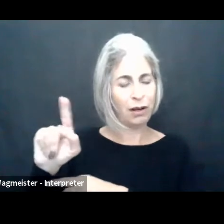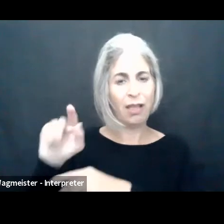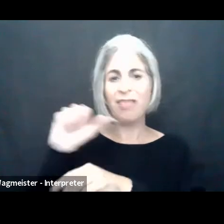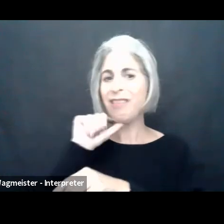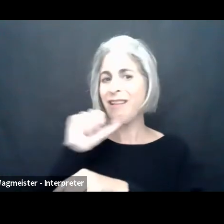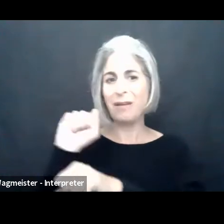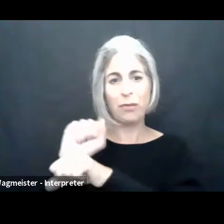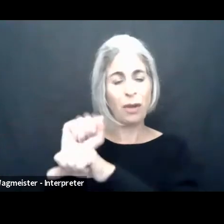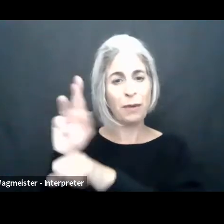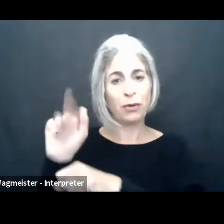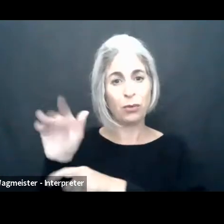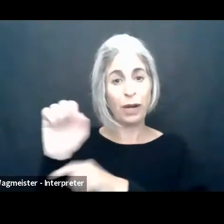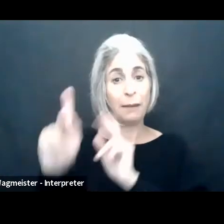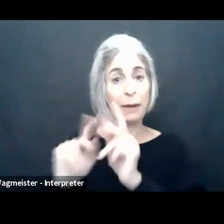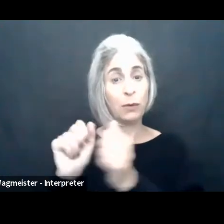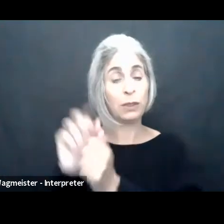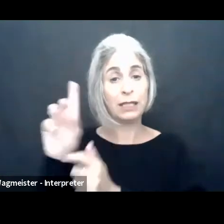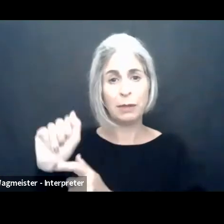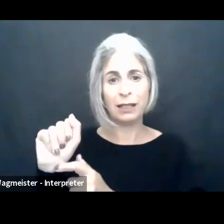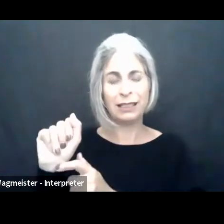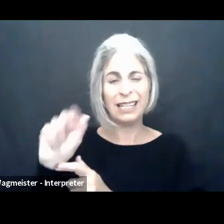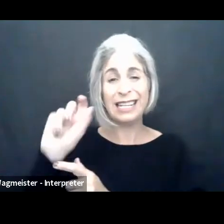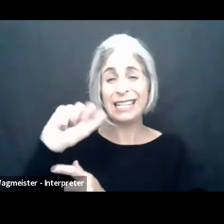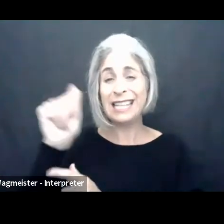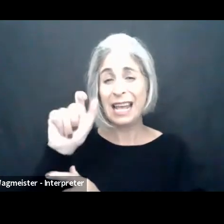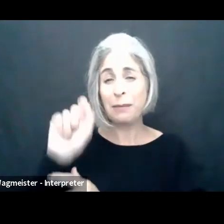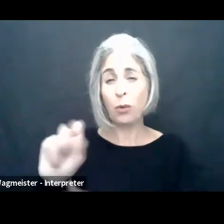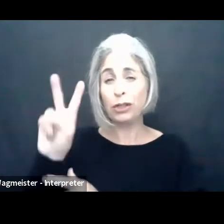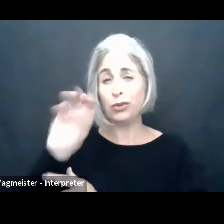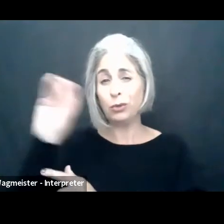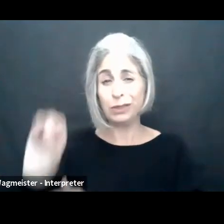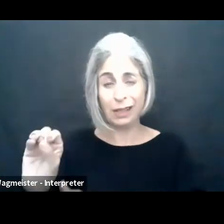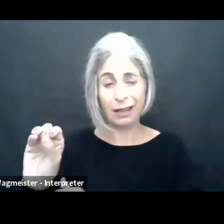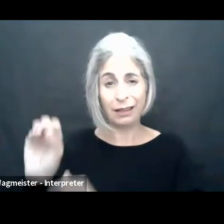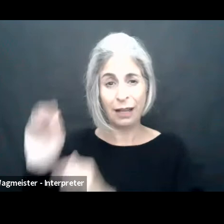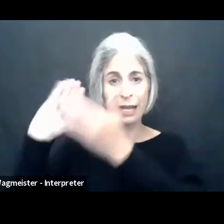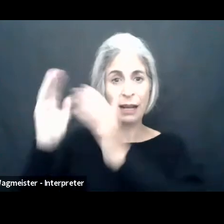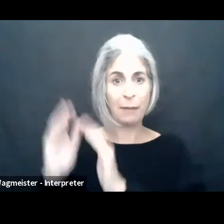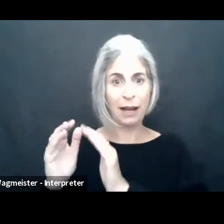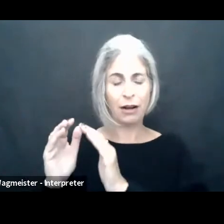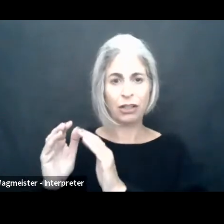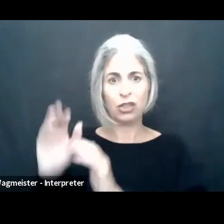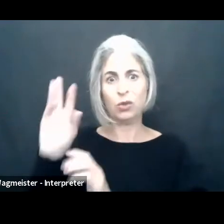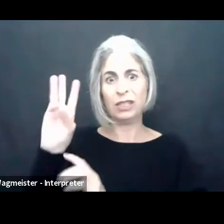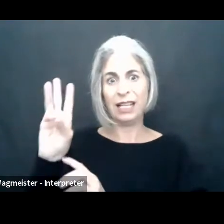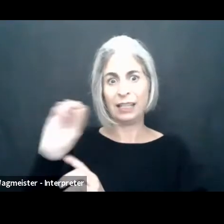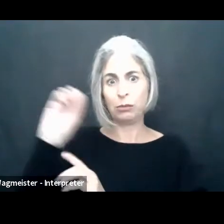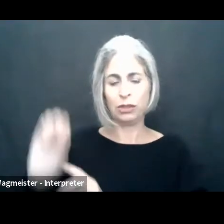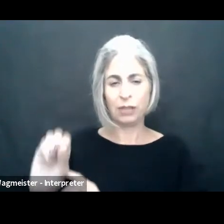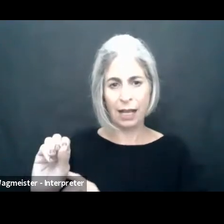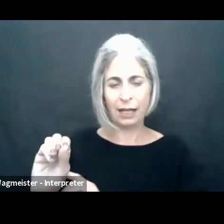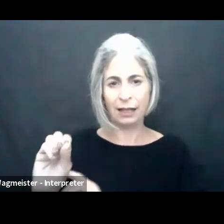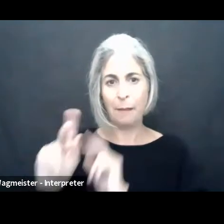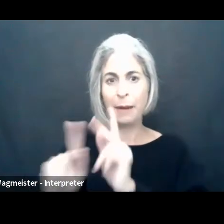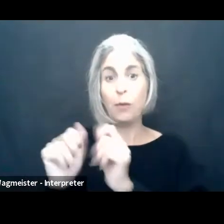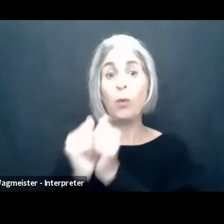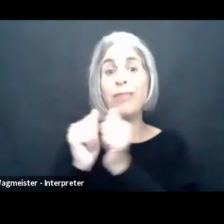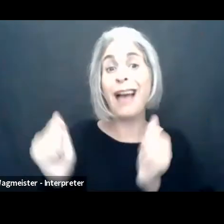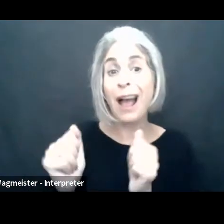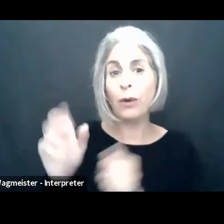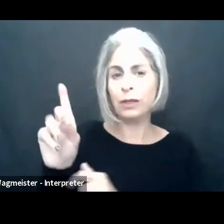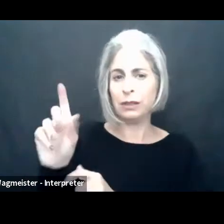rate for people with disabilities was 10.2% compared to 6% for people without